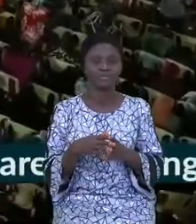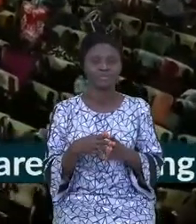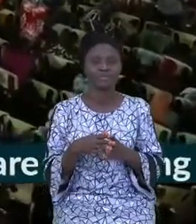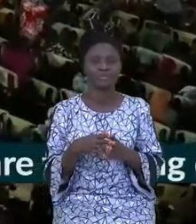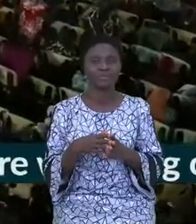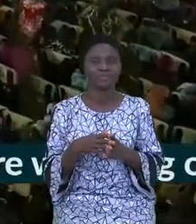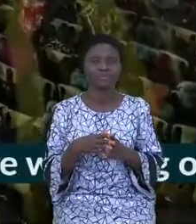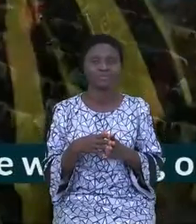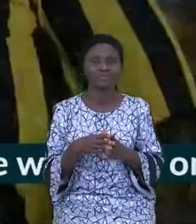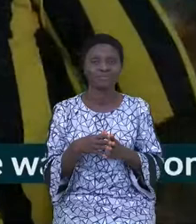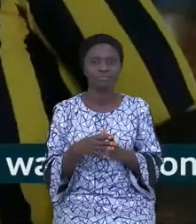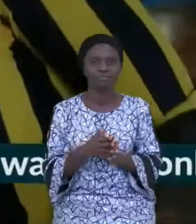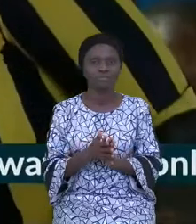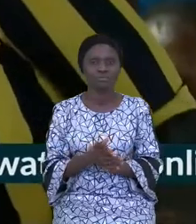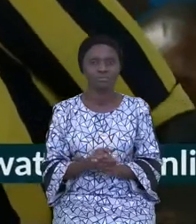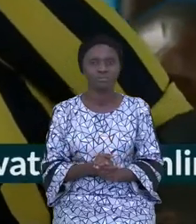that.